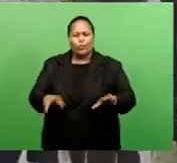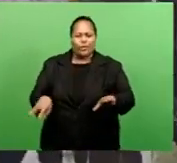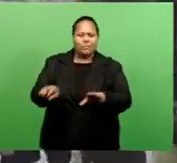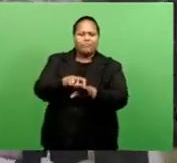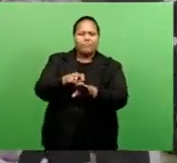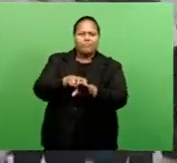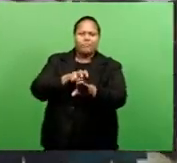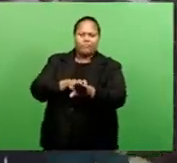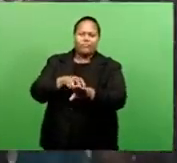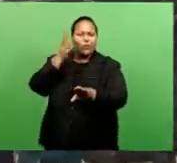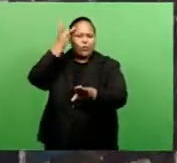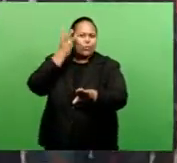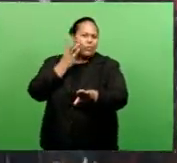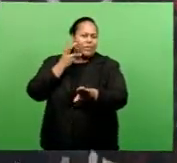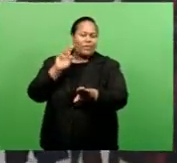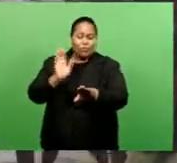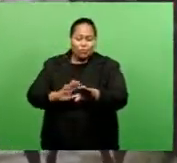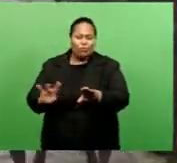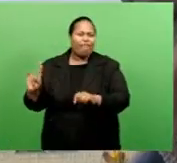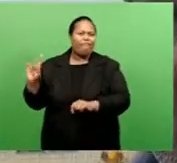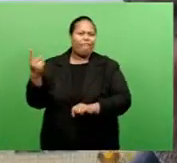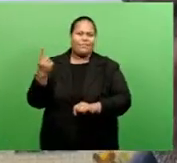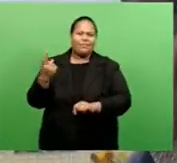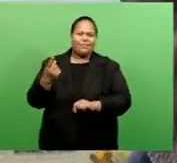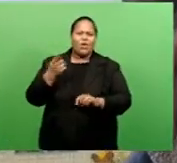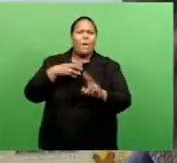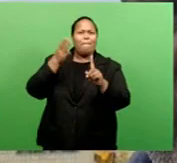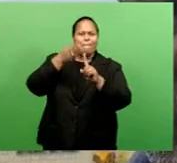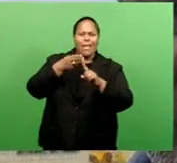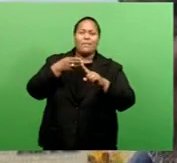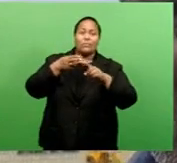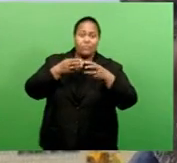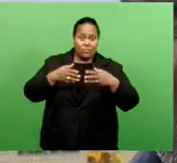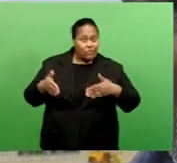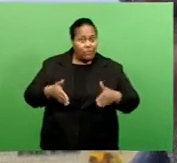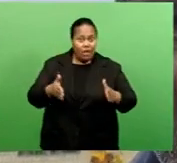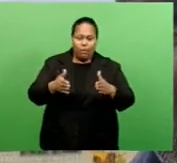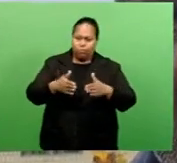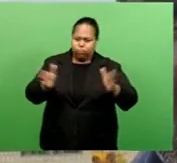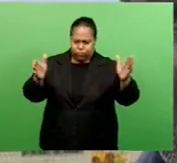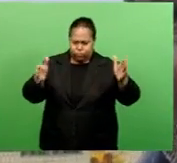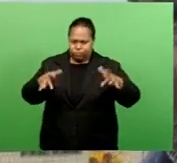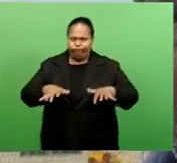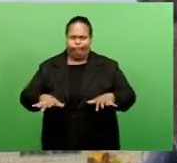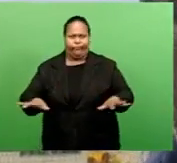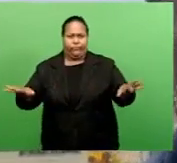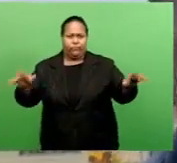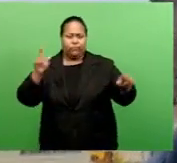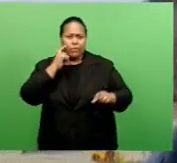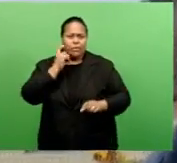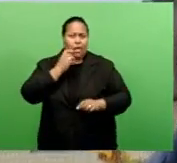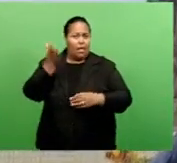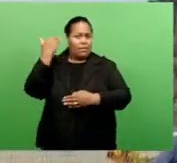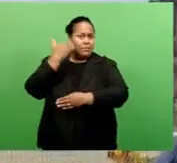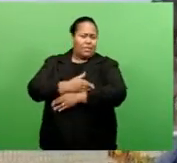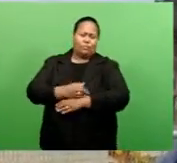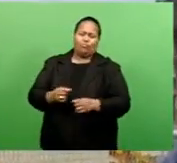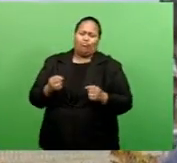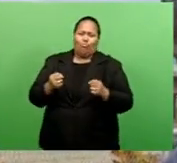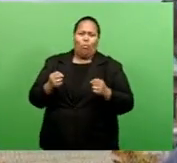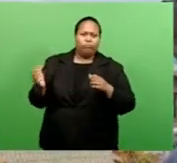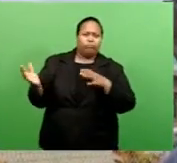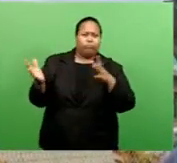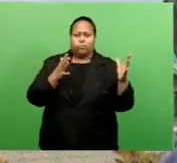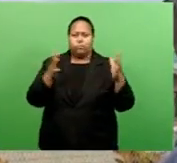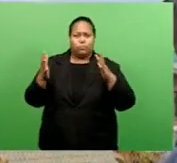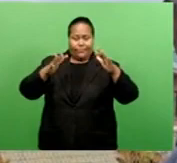women first once the major river overflowed. Yes, last night we encountered strong winds and heavy